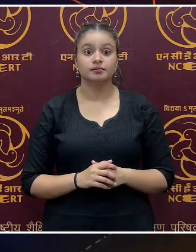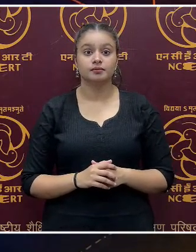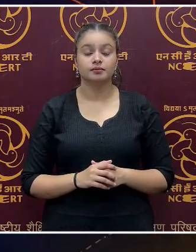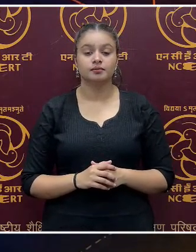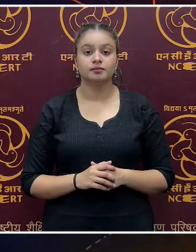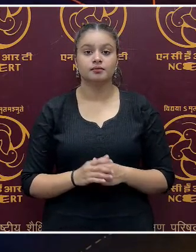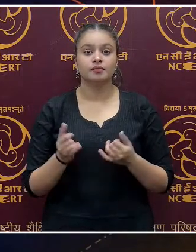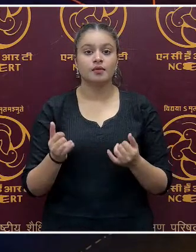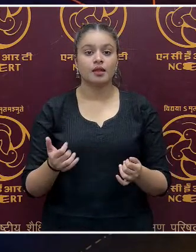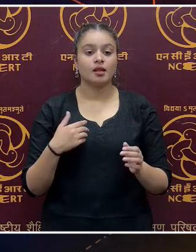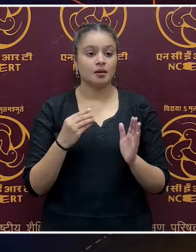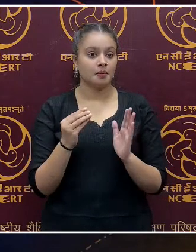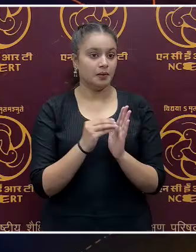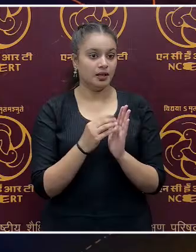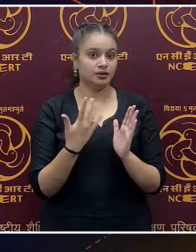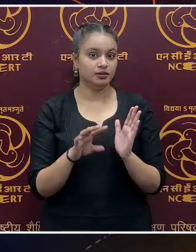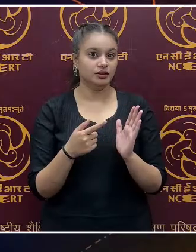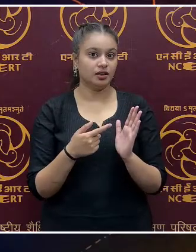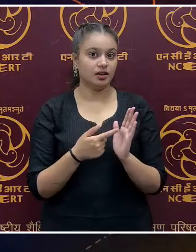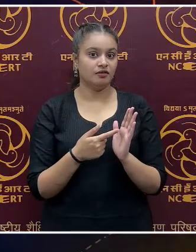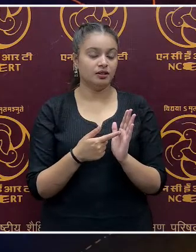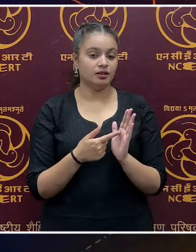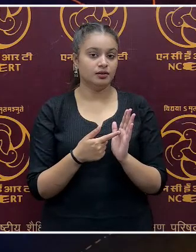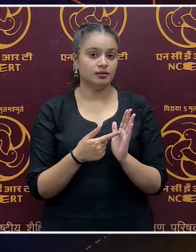here they have mentioned